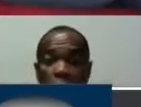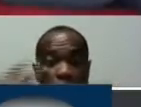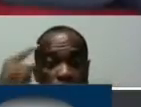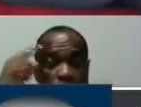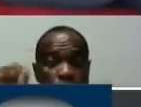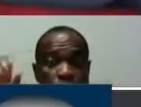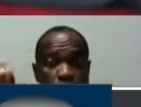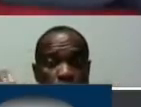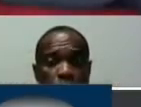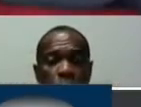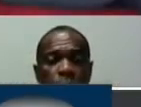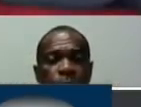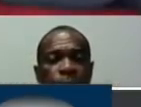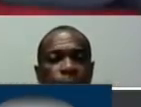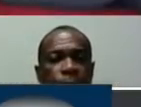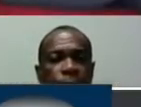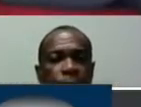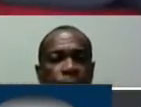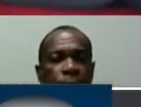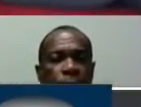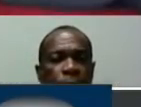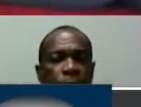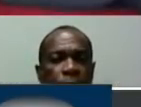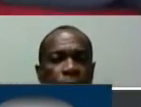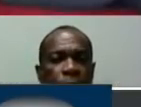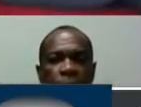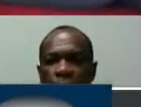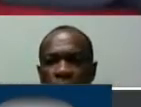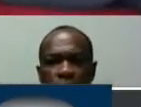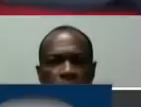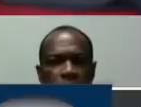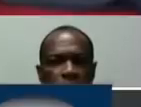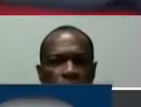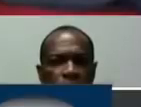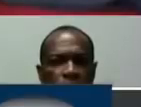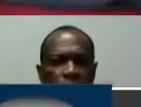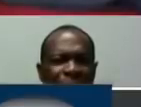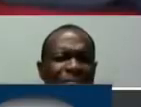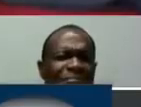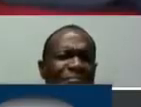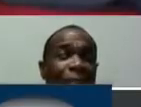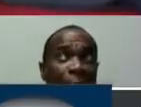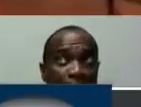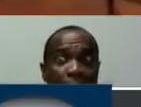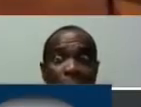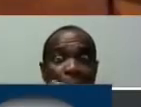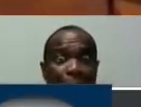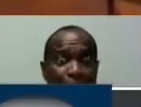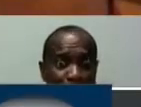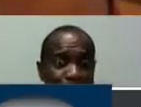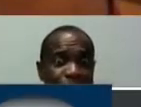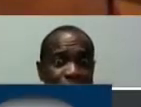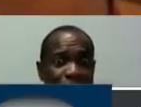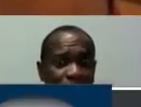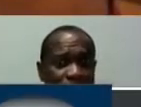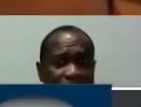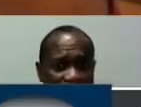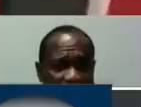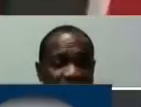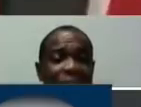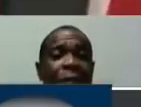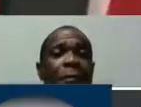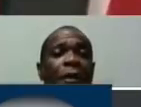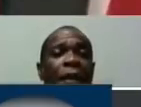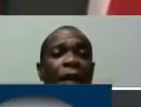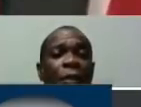think we want to end. I don't think we want to end on the funeral aspect of things. I would like us to end on the